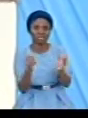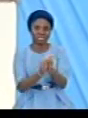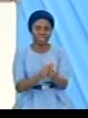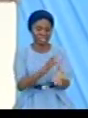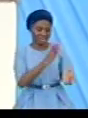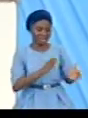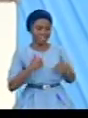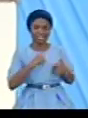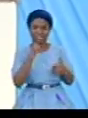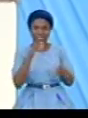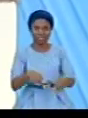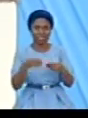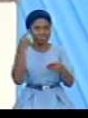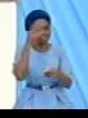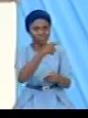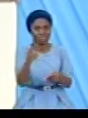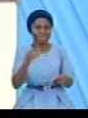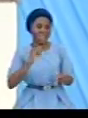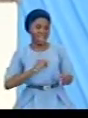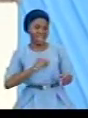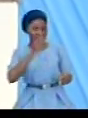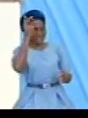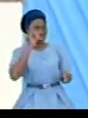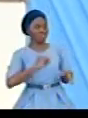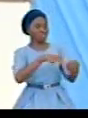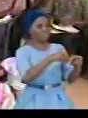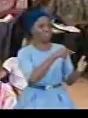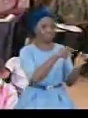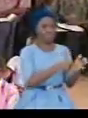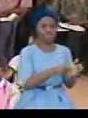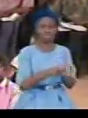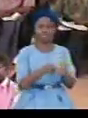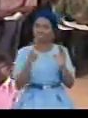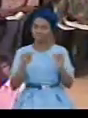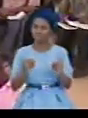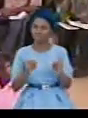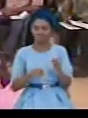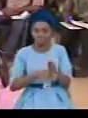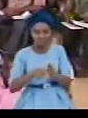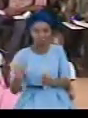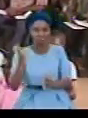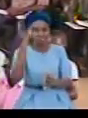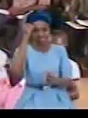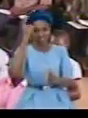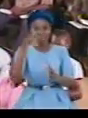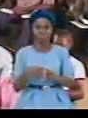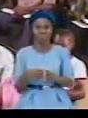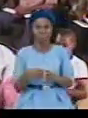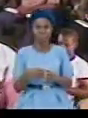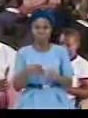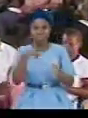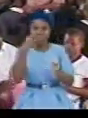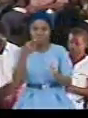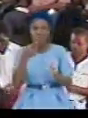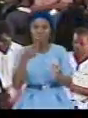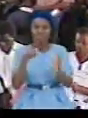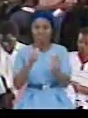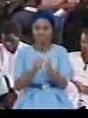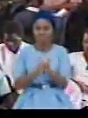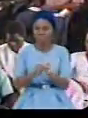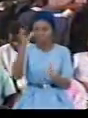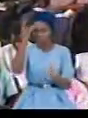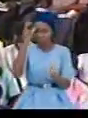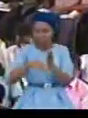I'm going to give you this. Get thee behind me, Satan. Get thee behind me, Satan. Get